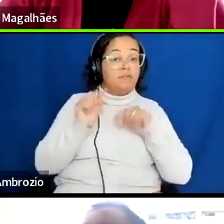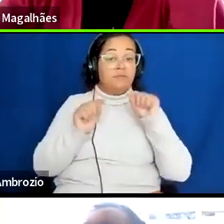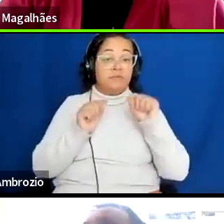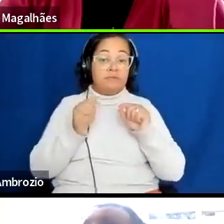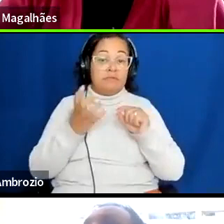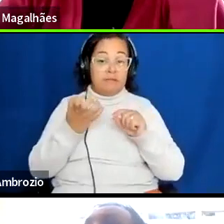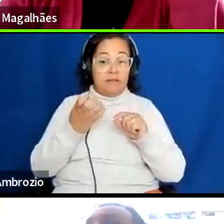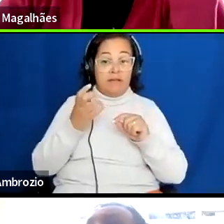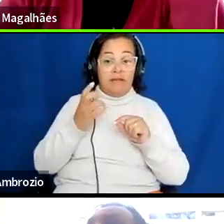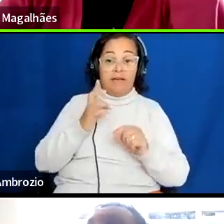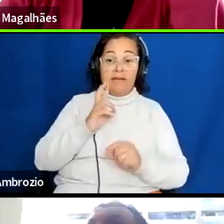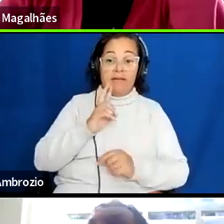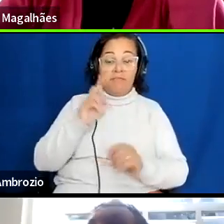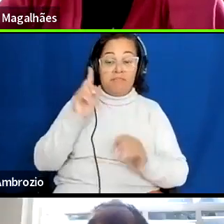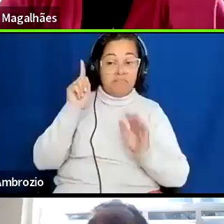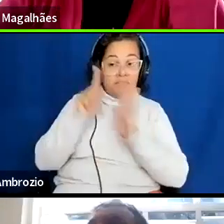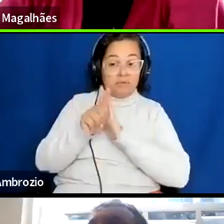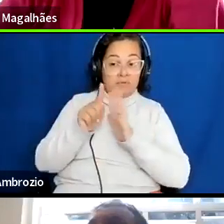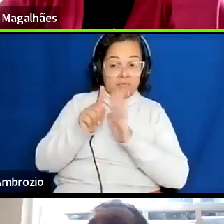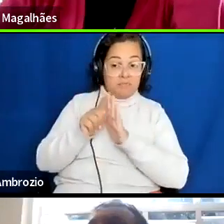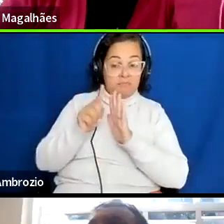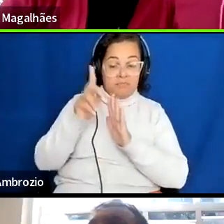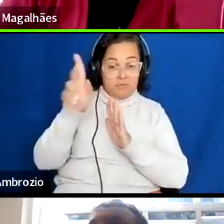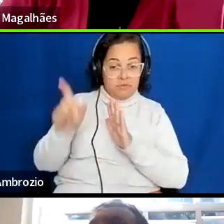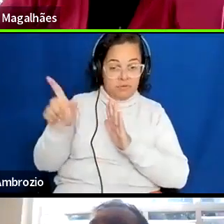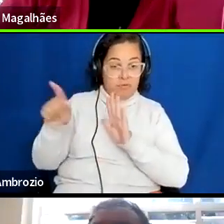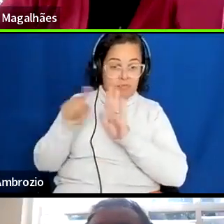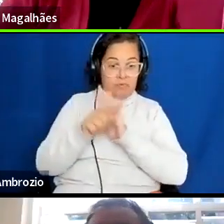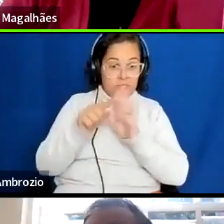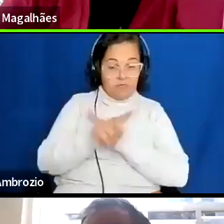ahead with your discussions?